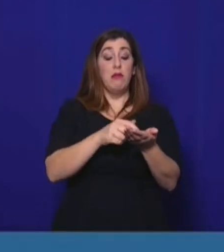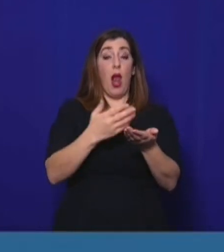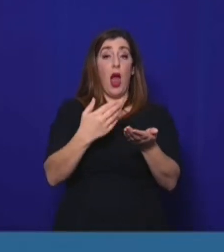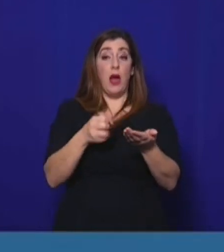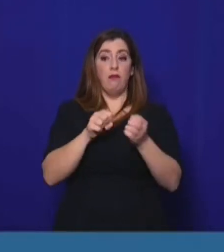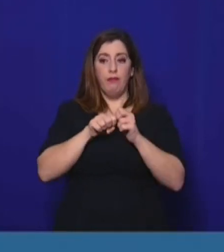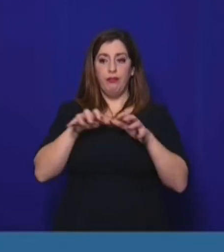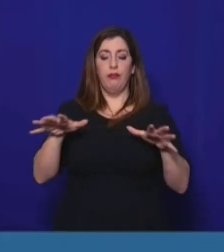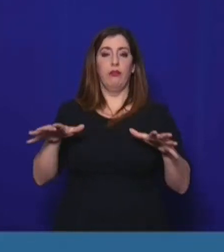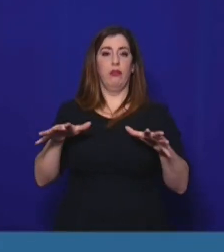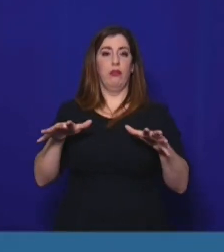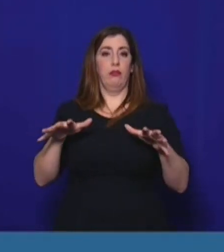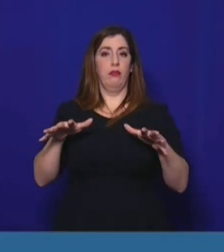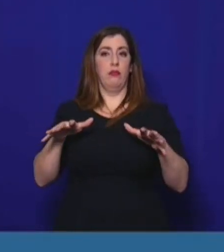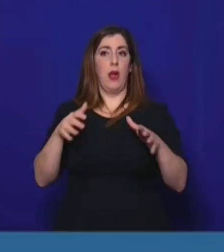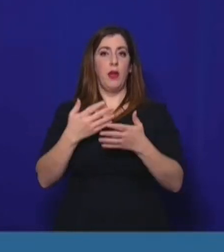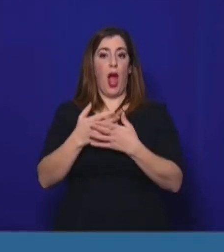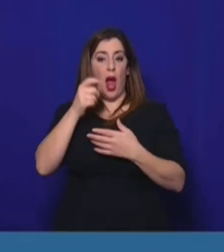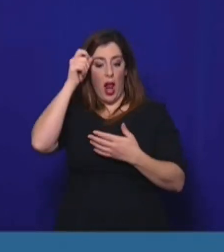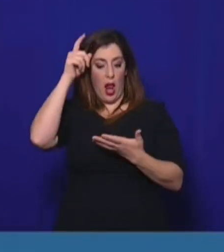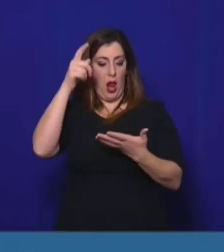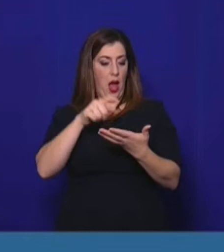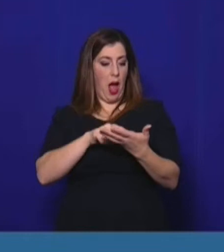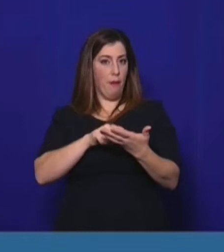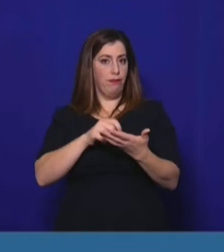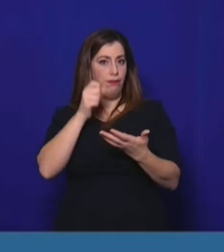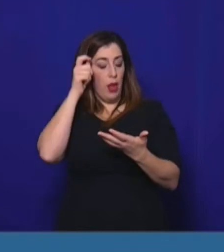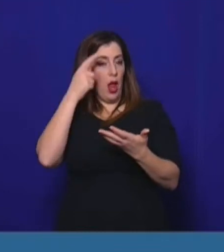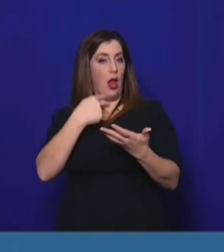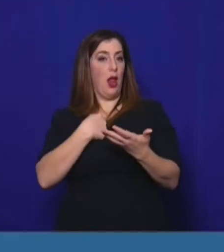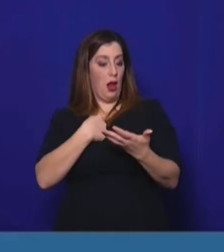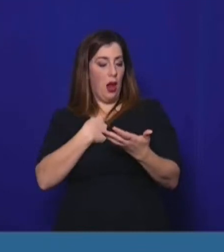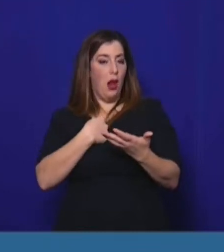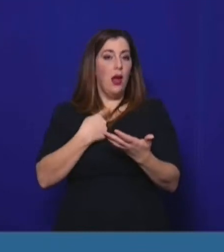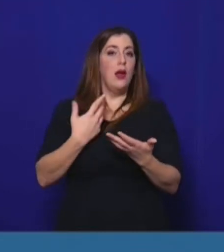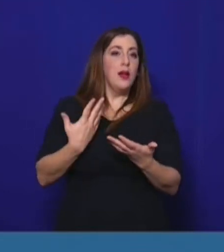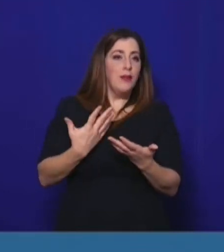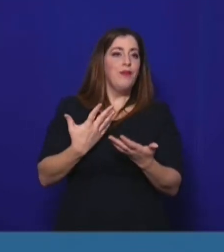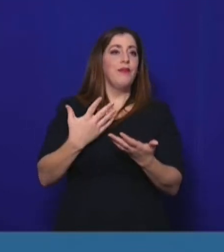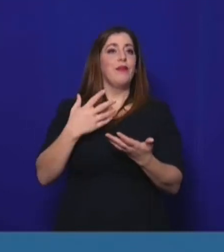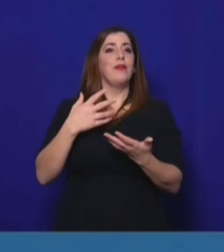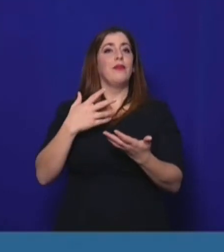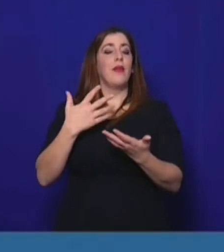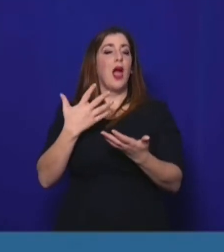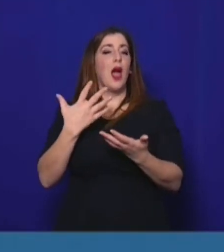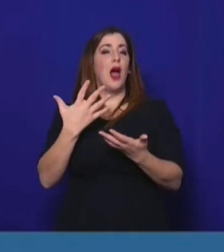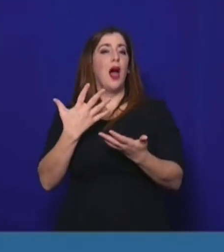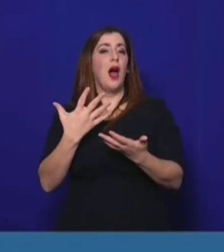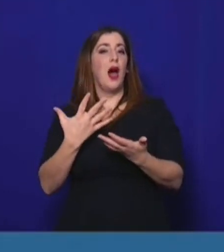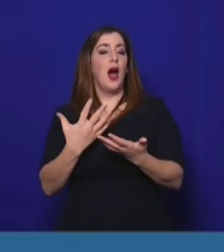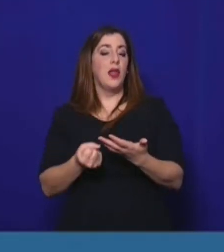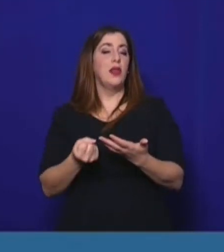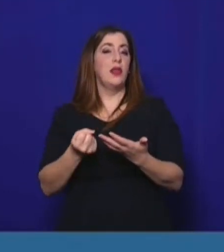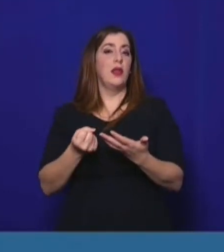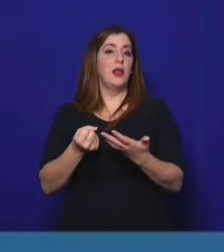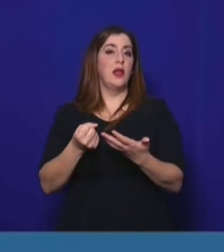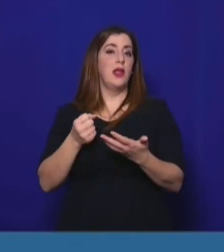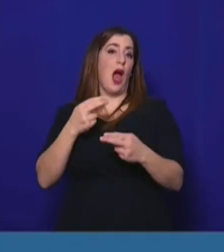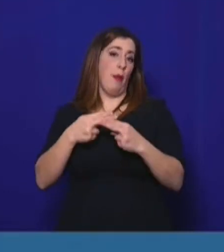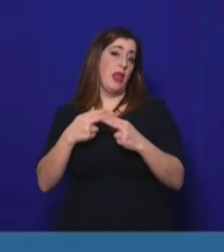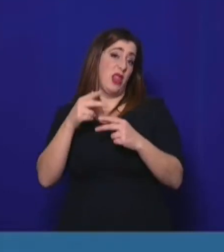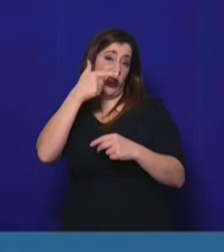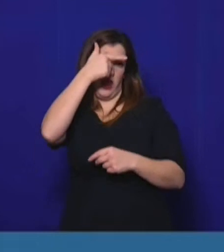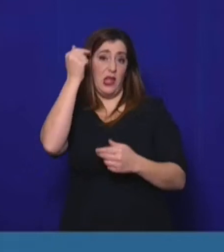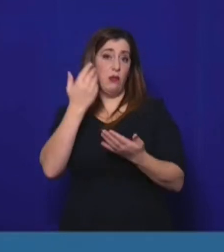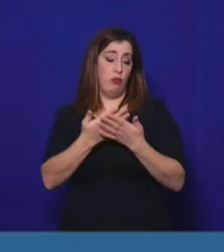tista' tmur għat-test. Tajjeb ngħid li l-uptake kien tajjeb, infatti downloads totali kellna ta' 90,281